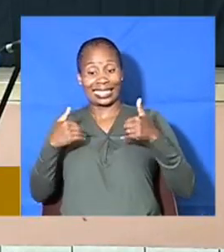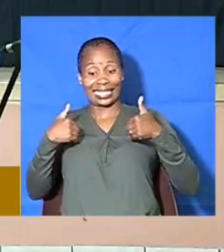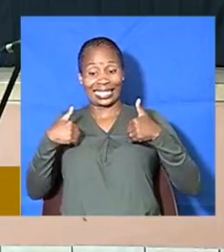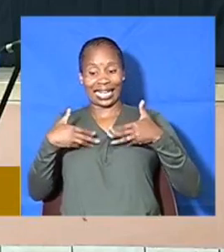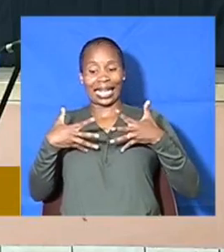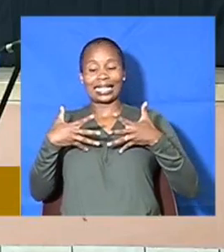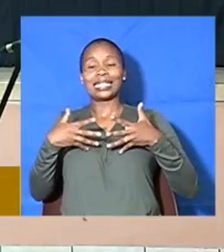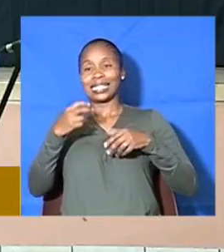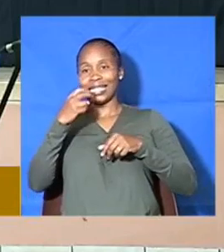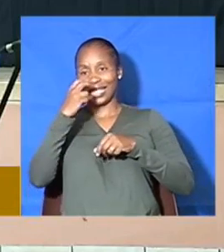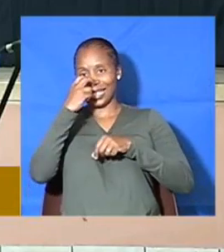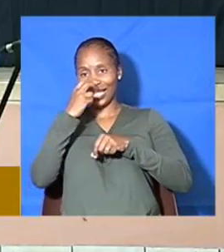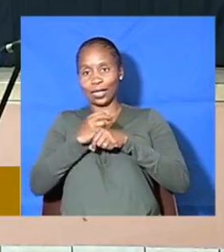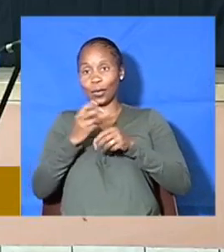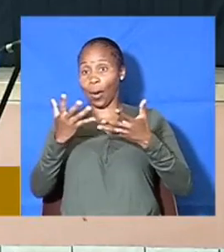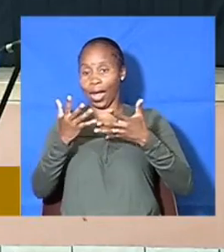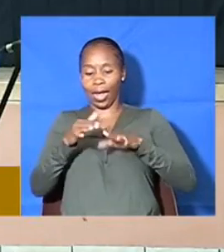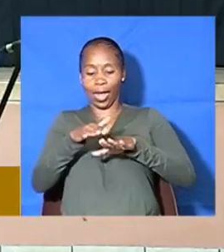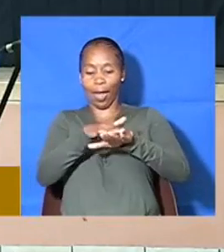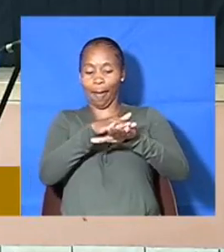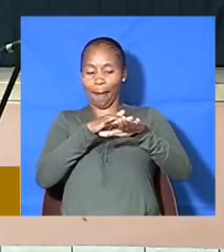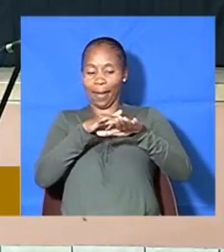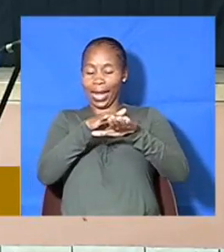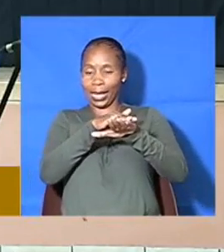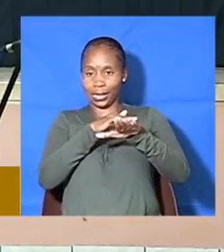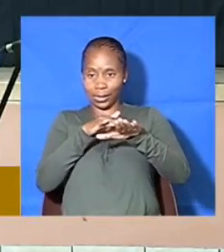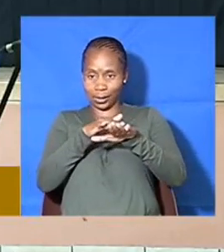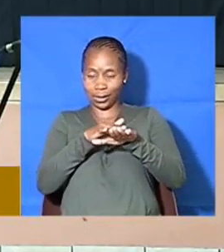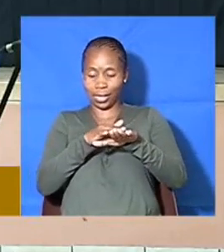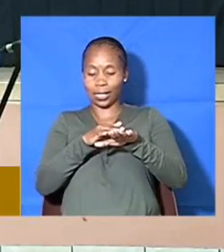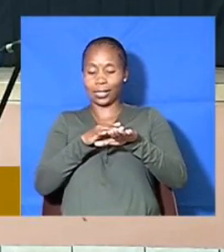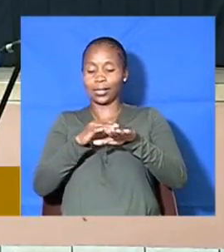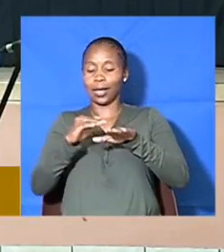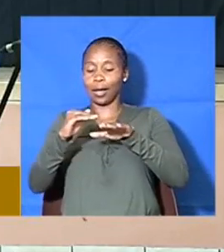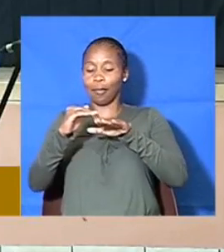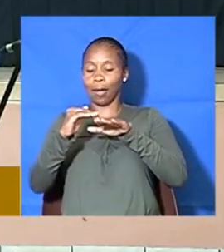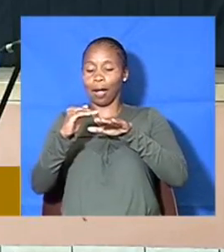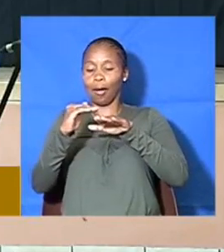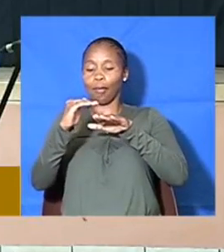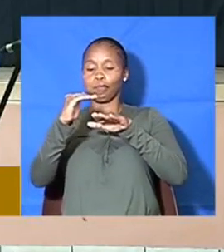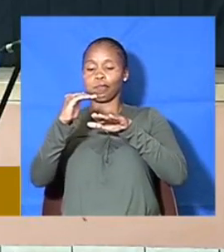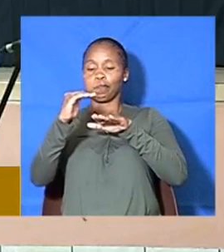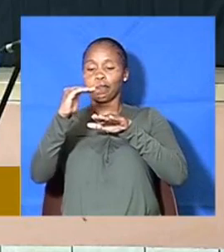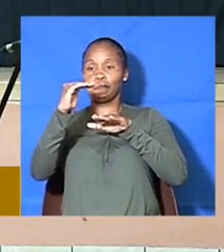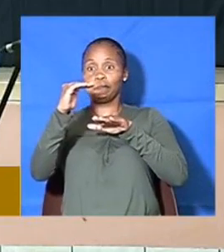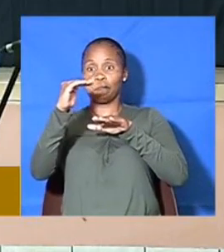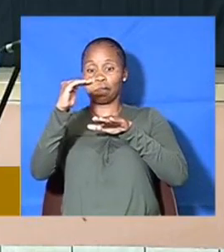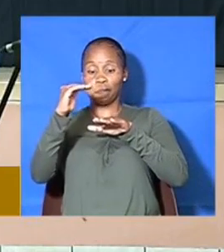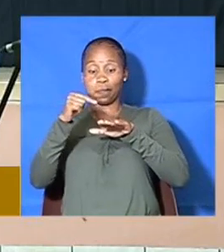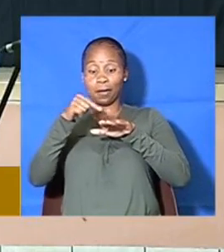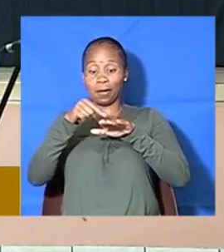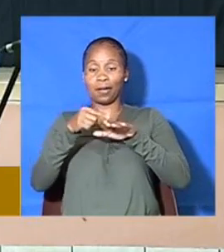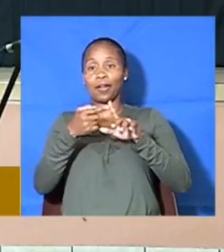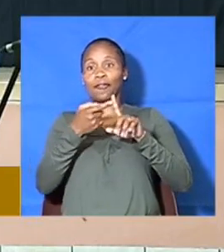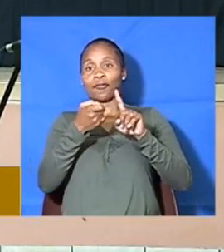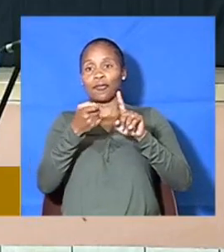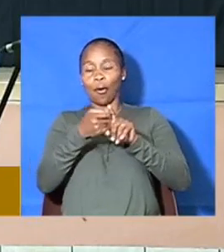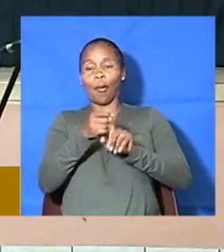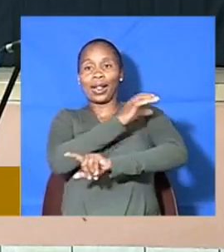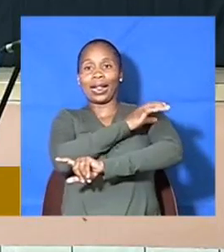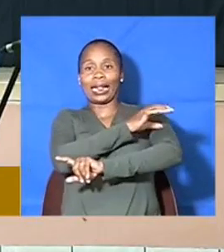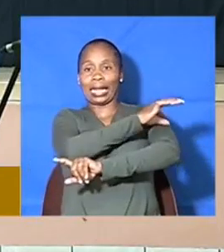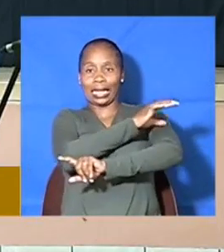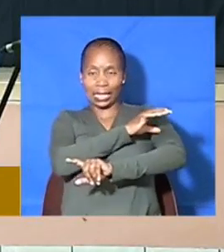services, and for those who seek political asylums to be given